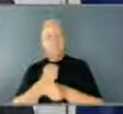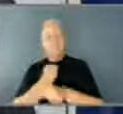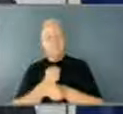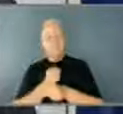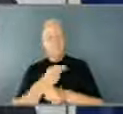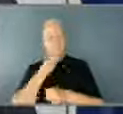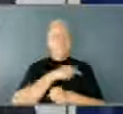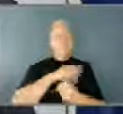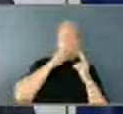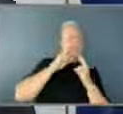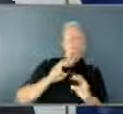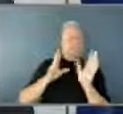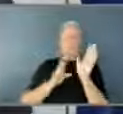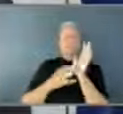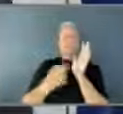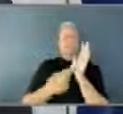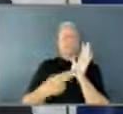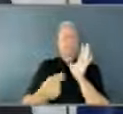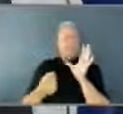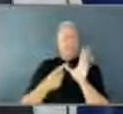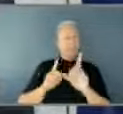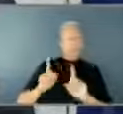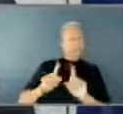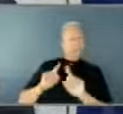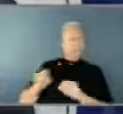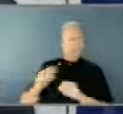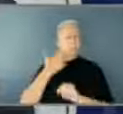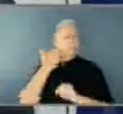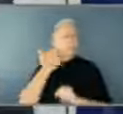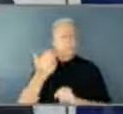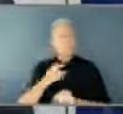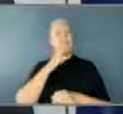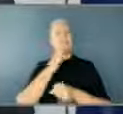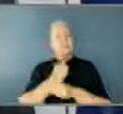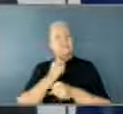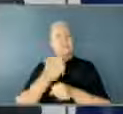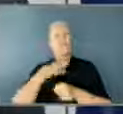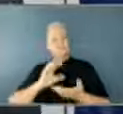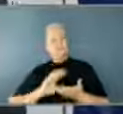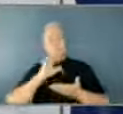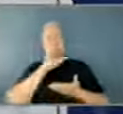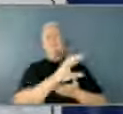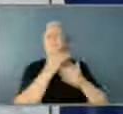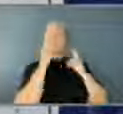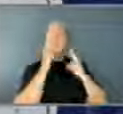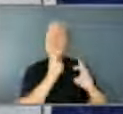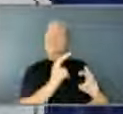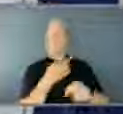the potential is. So it's an active consideration matter at the moment. Thanks, everyone.